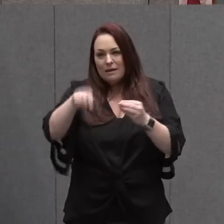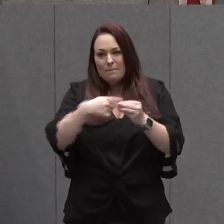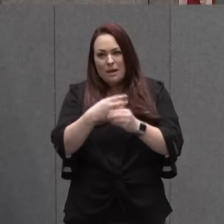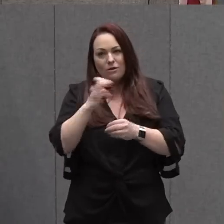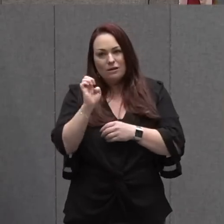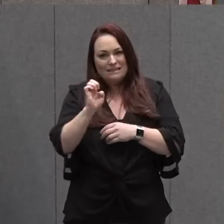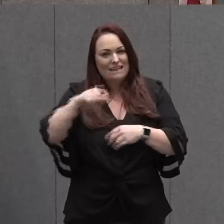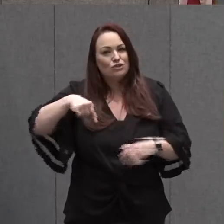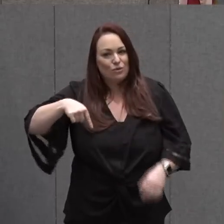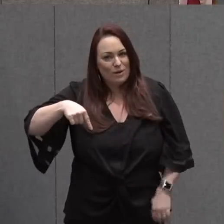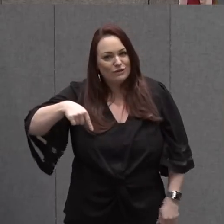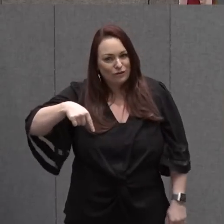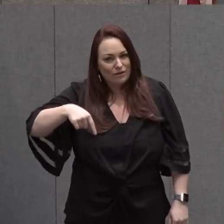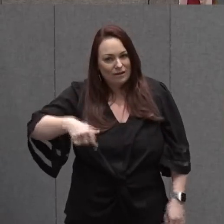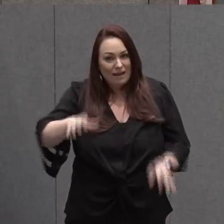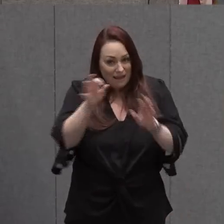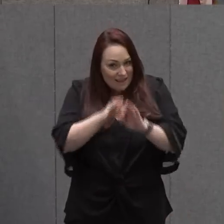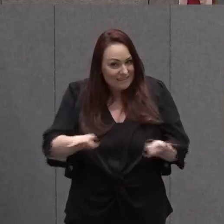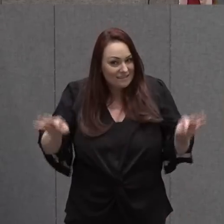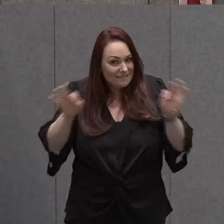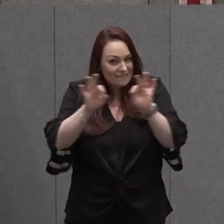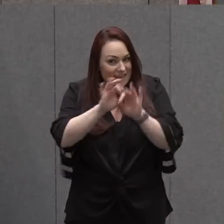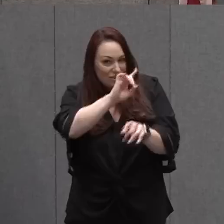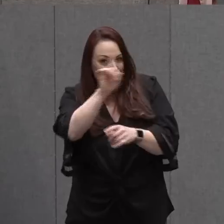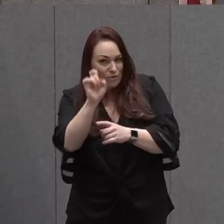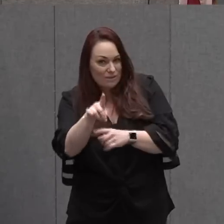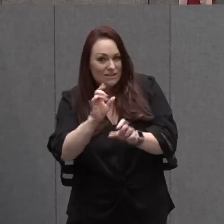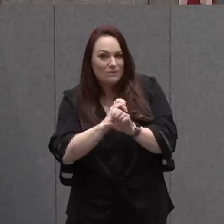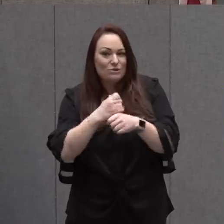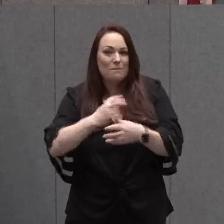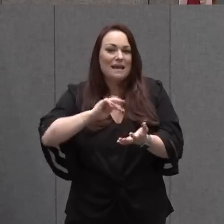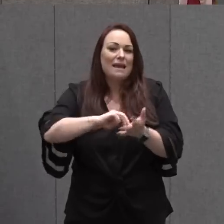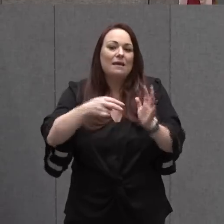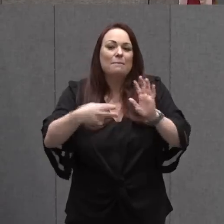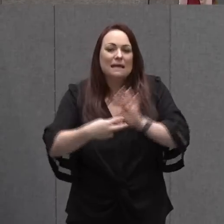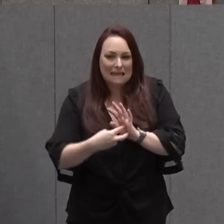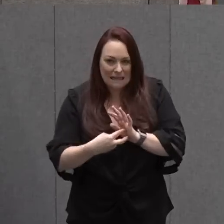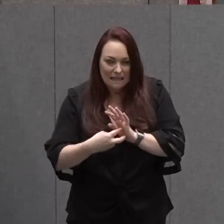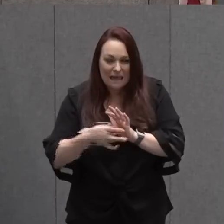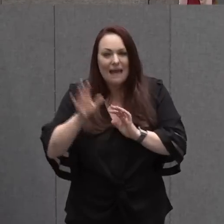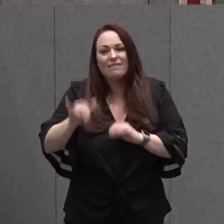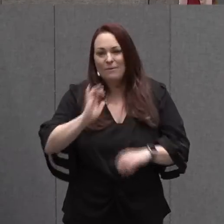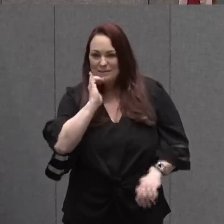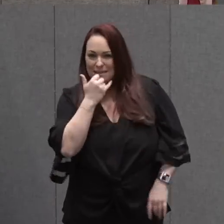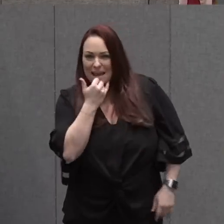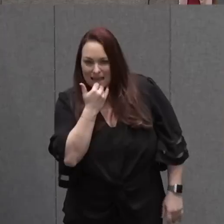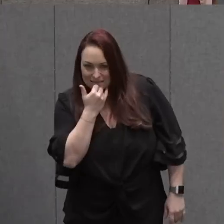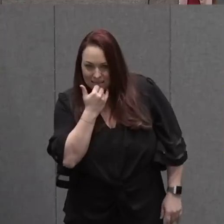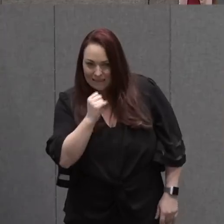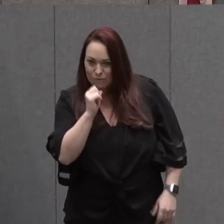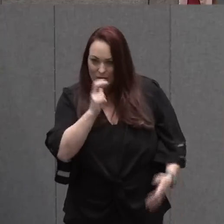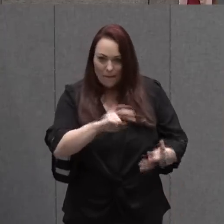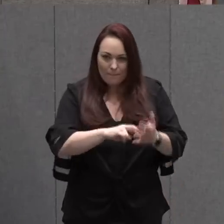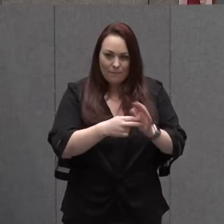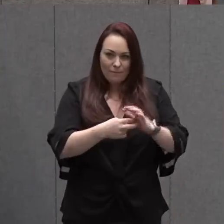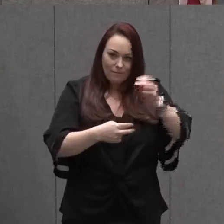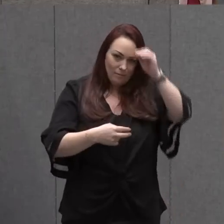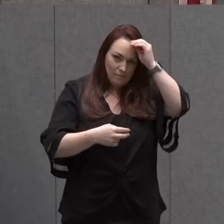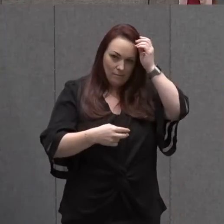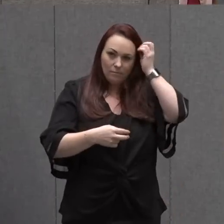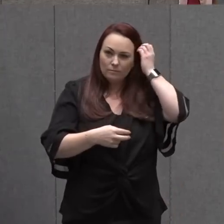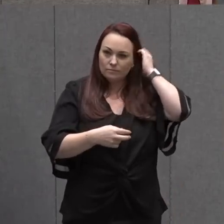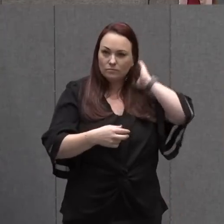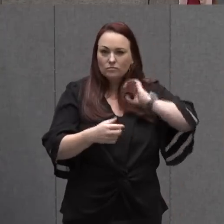it's to make meaning, and that was accident. It wasn't meaning. Erasers. What?